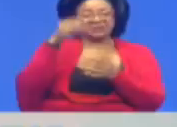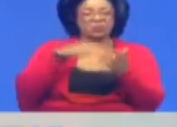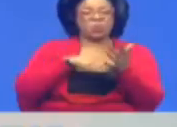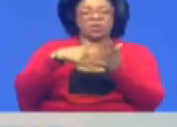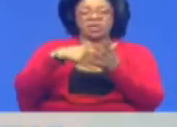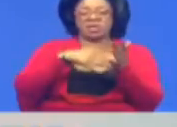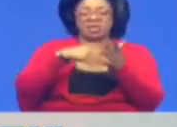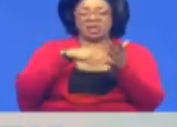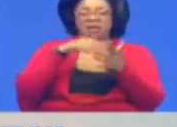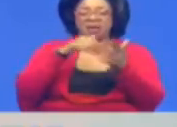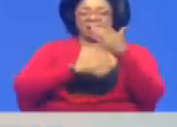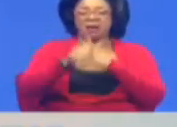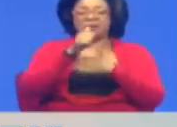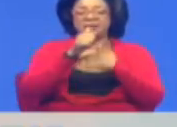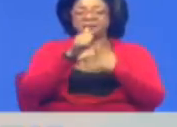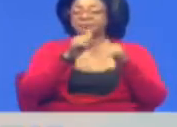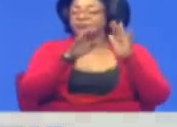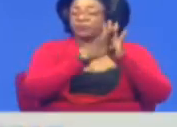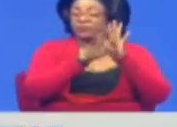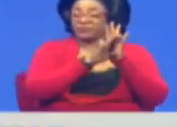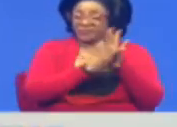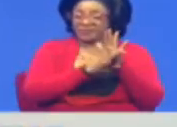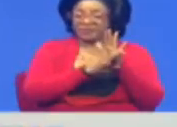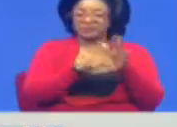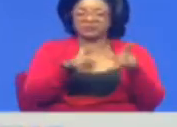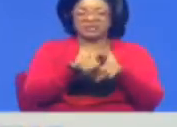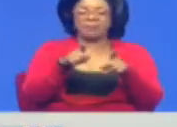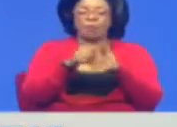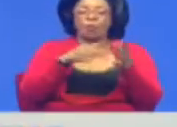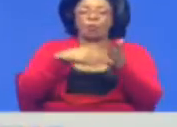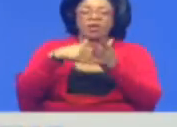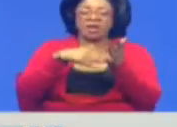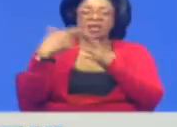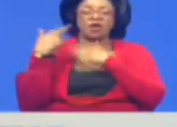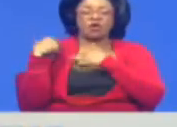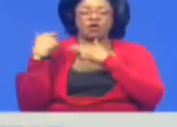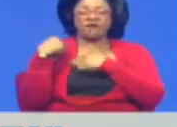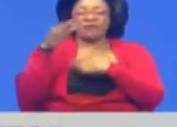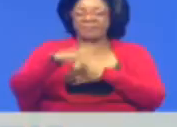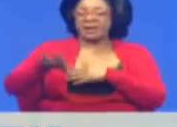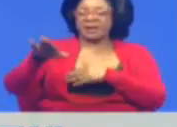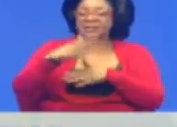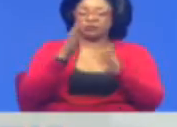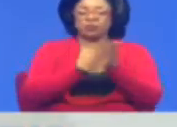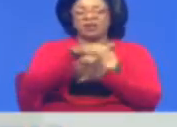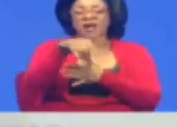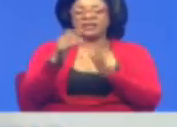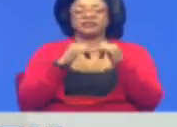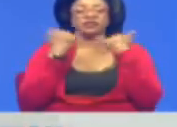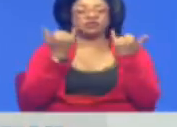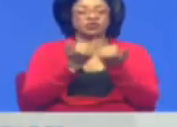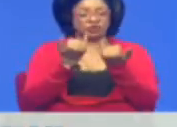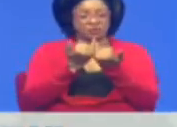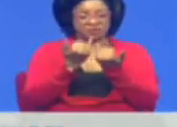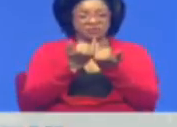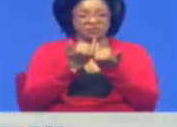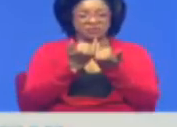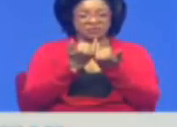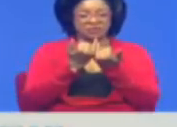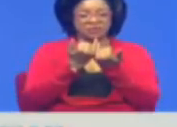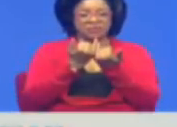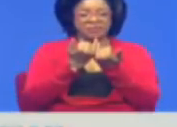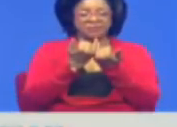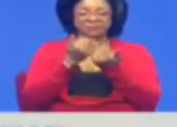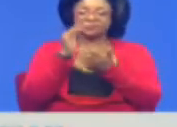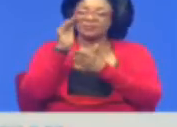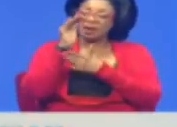Law and weaken the role of Parliament and other independent government institutions. They called on